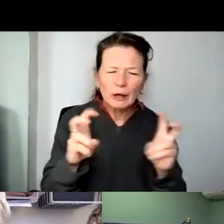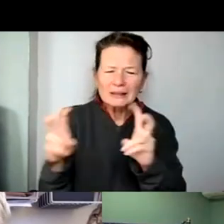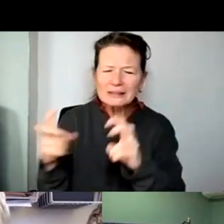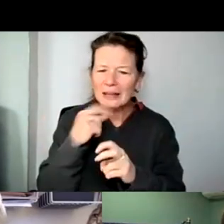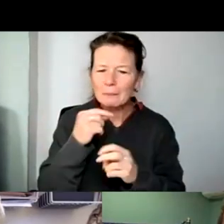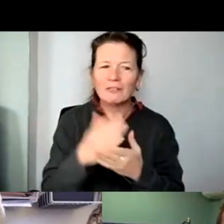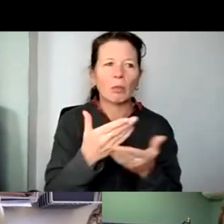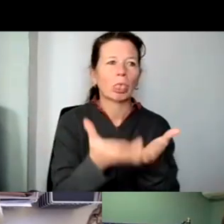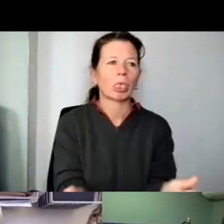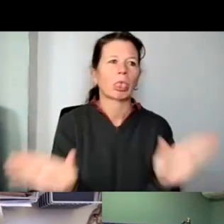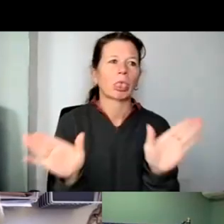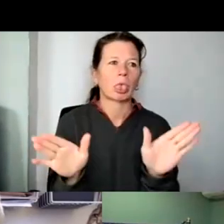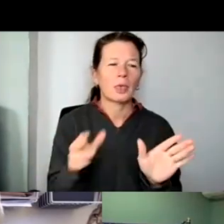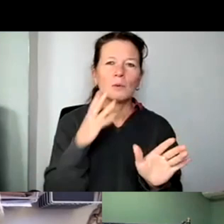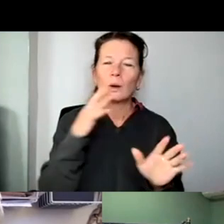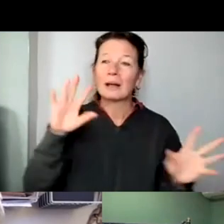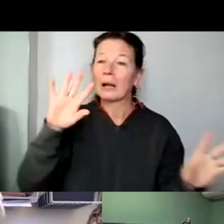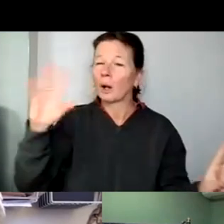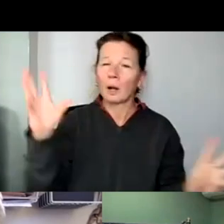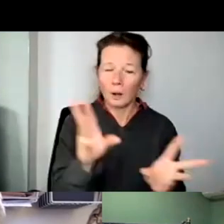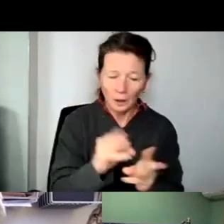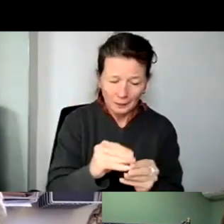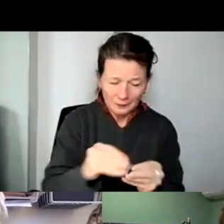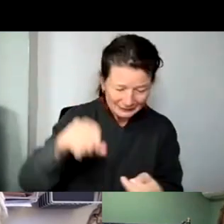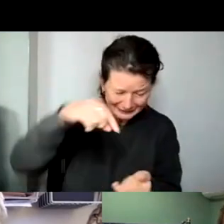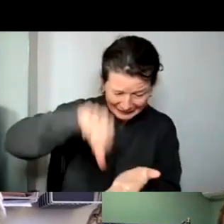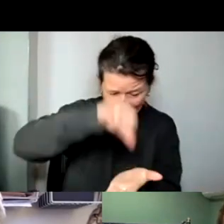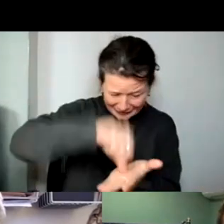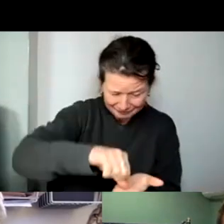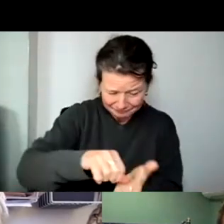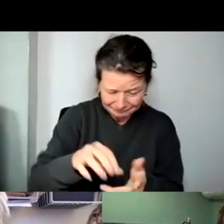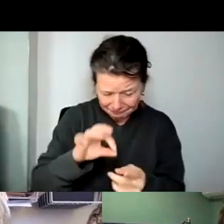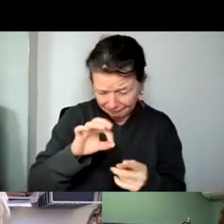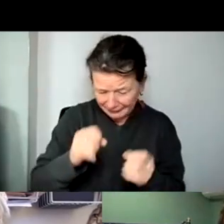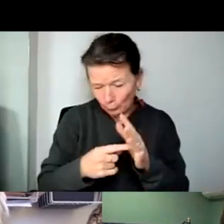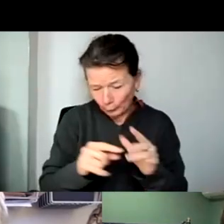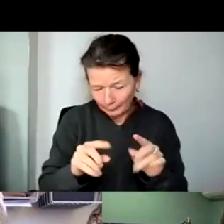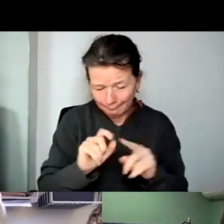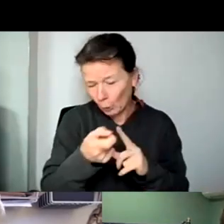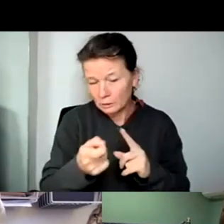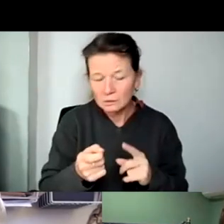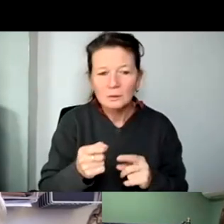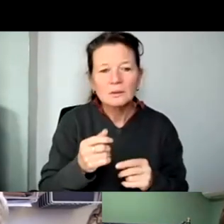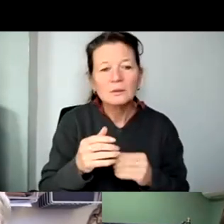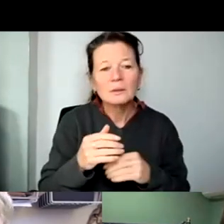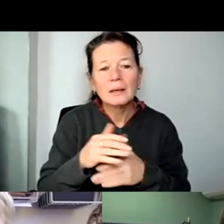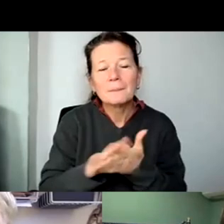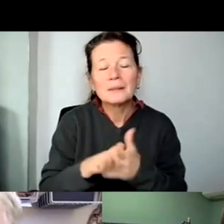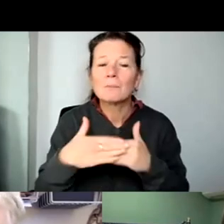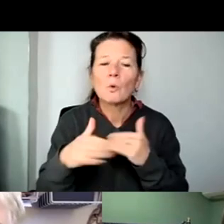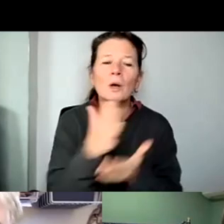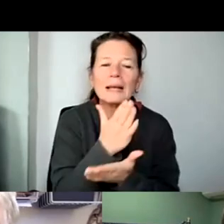general, but actually when we boil it down to what people need, it's a much clearer way of understanding, if you haven't worked with